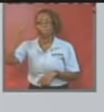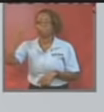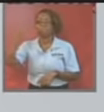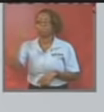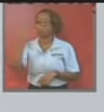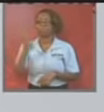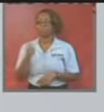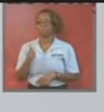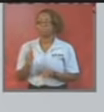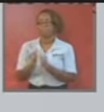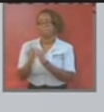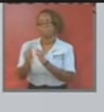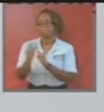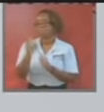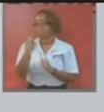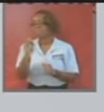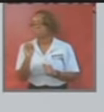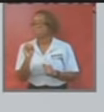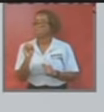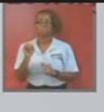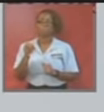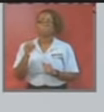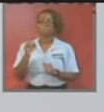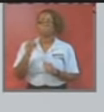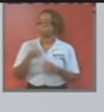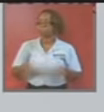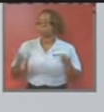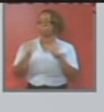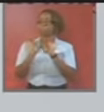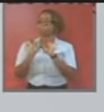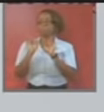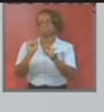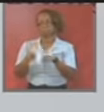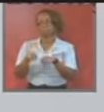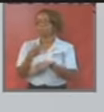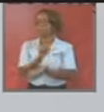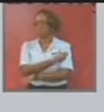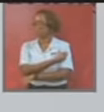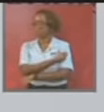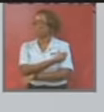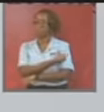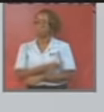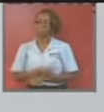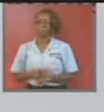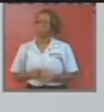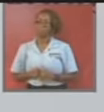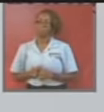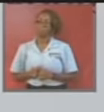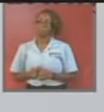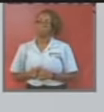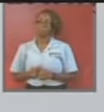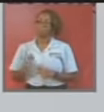significant mortality in the over 80s, and they will form a part of the vulnerable, very vulnerable